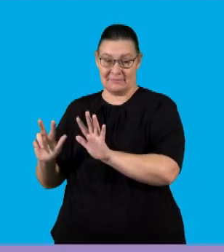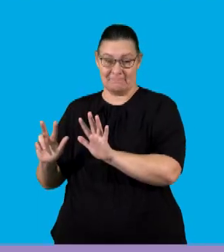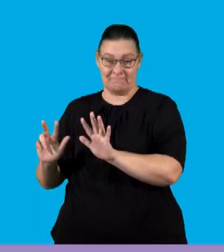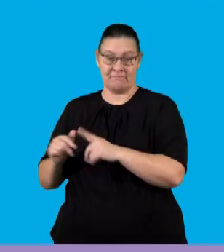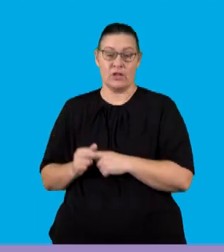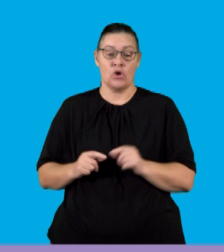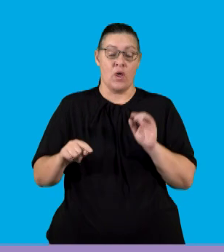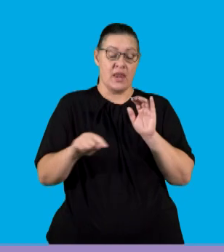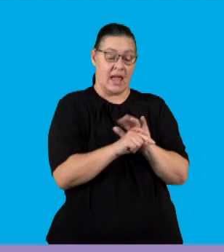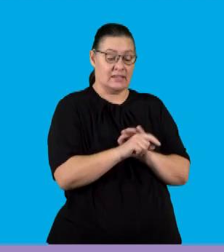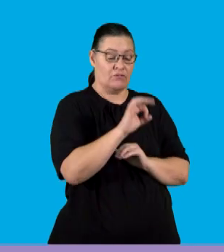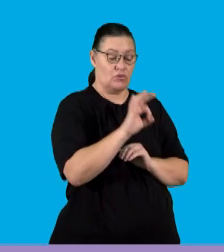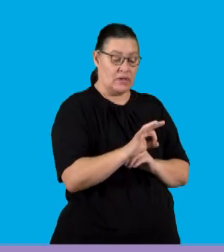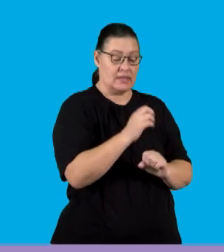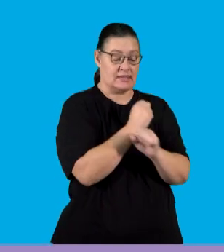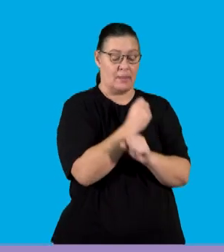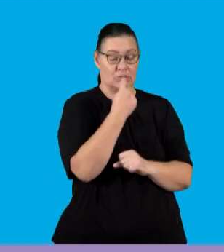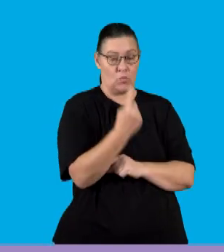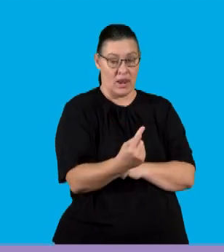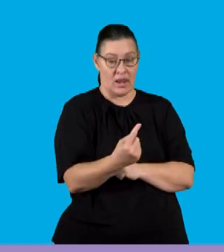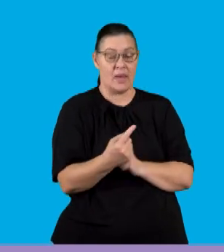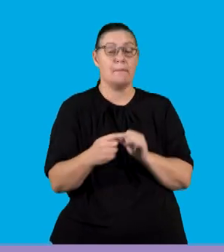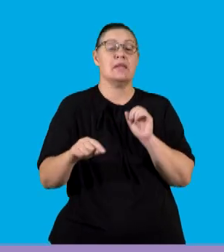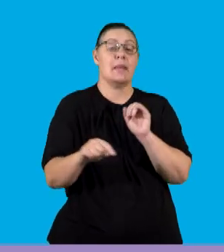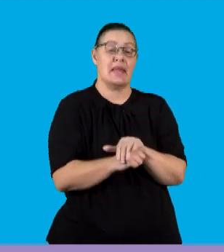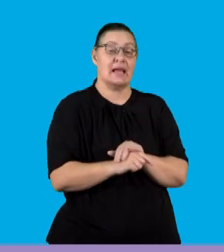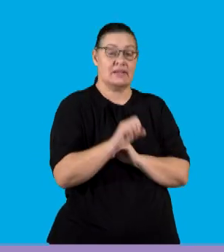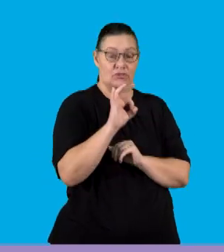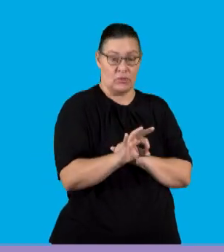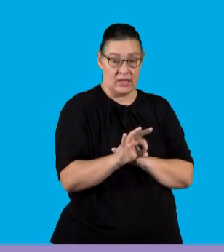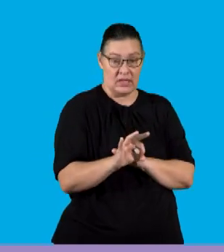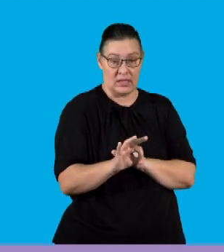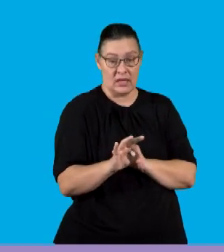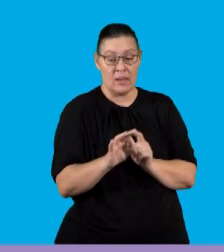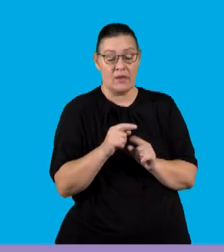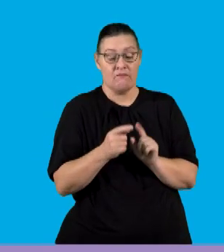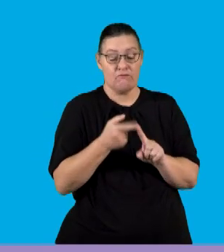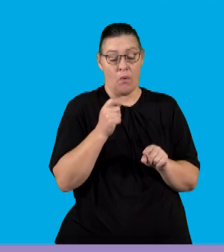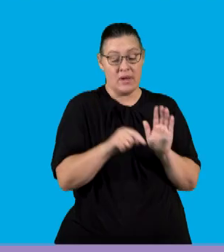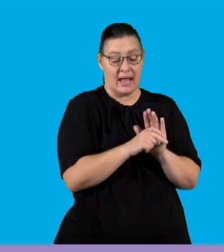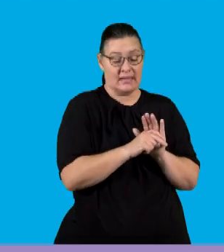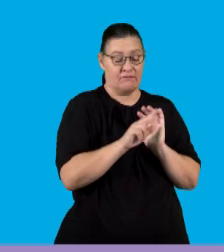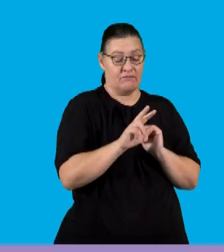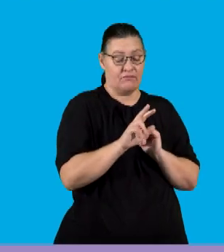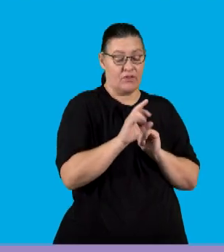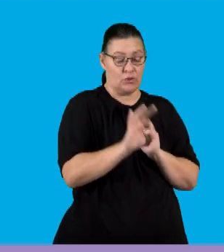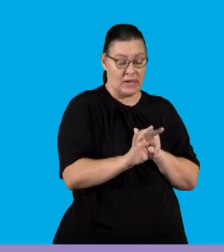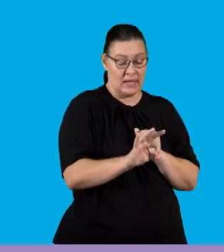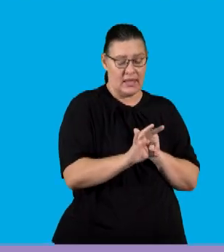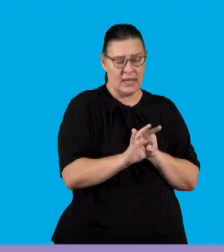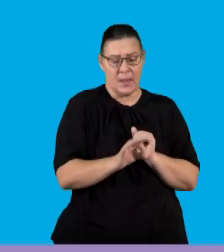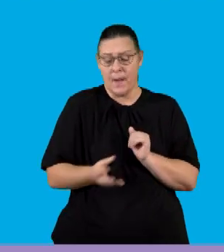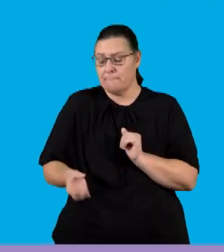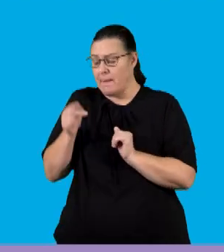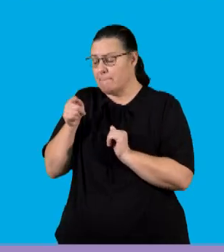this case? So negative 3 multiplied by 1 is, of course, a negative 3. But from negative 3, how